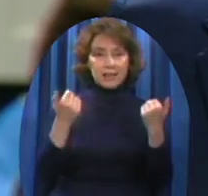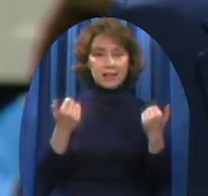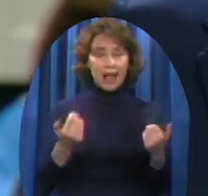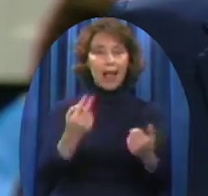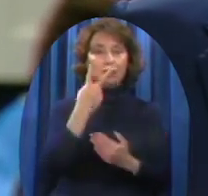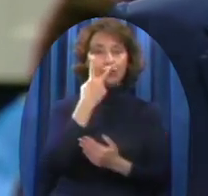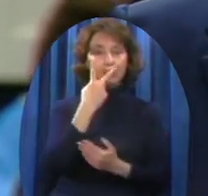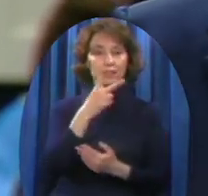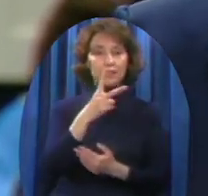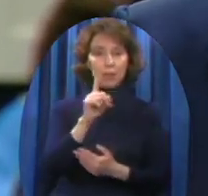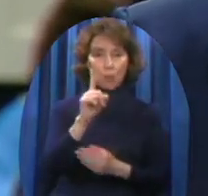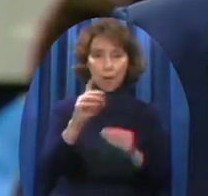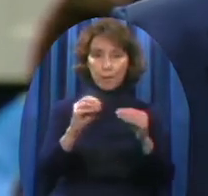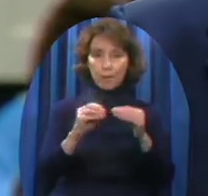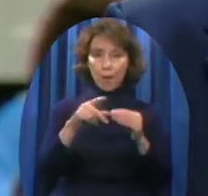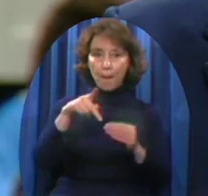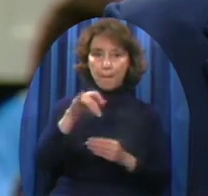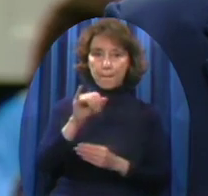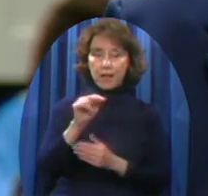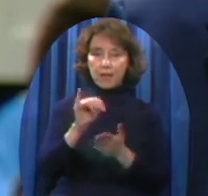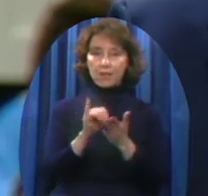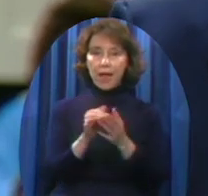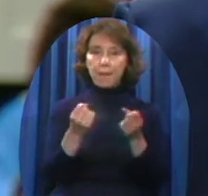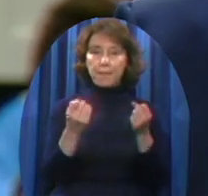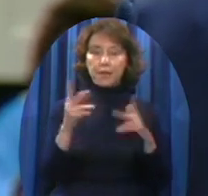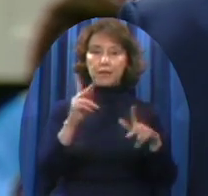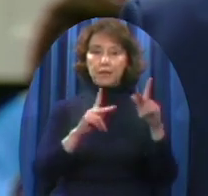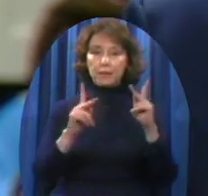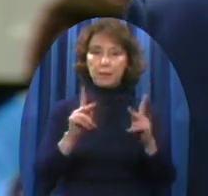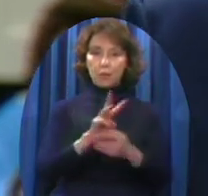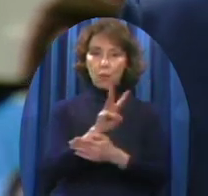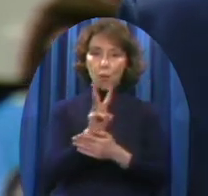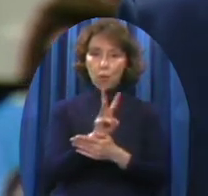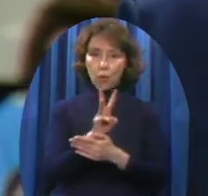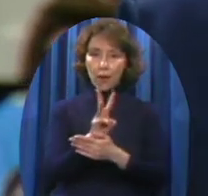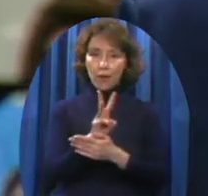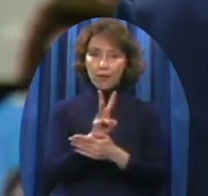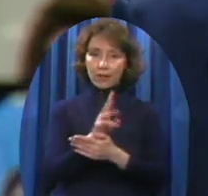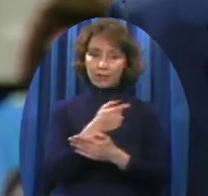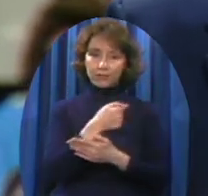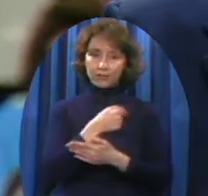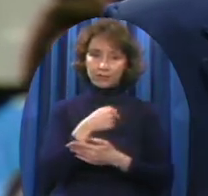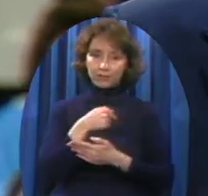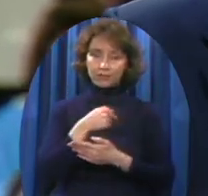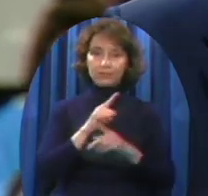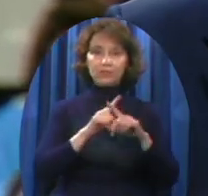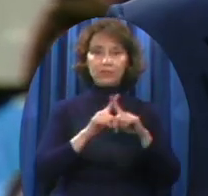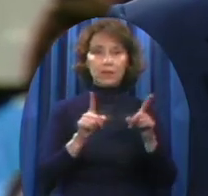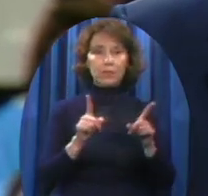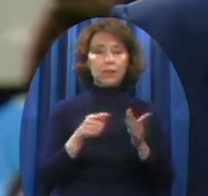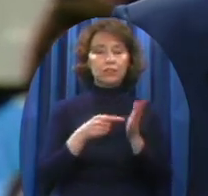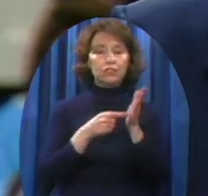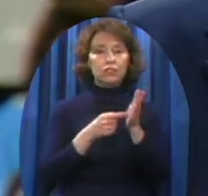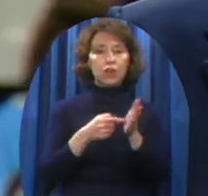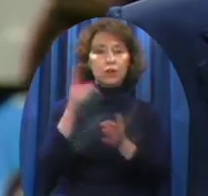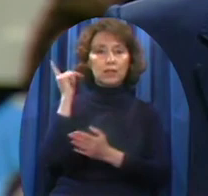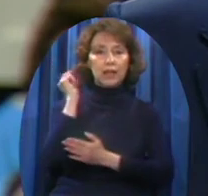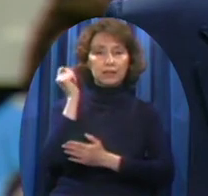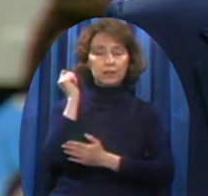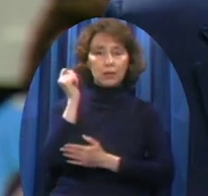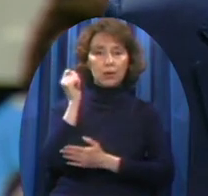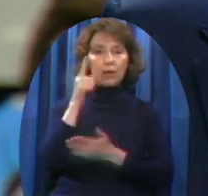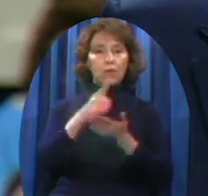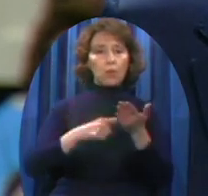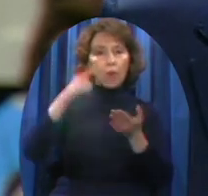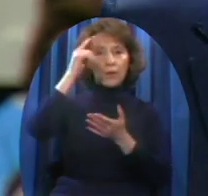wearing right under the Jesus First lapel pin. Others are wearing it all alone. But they're wearing it as a testimony to their